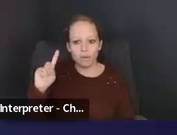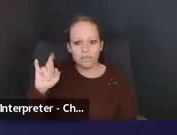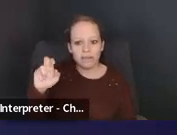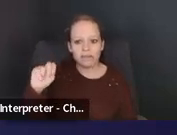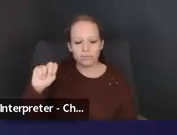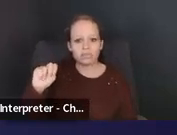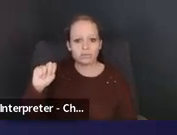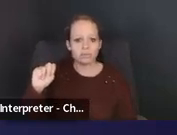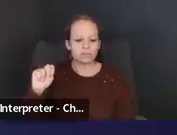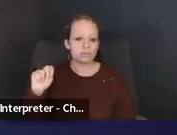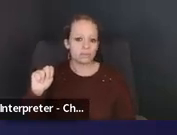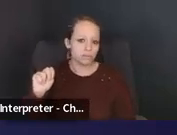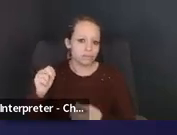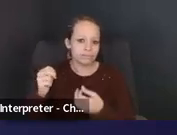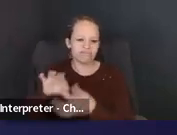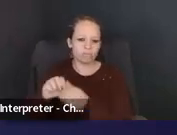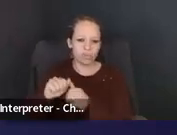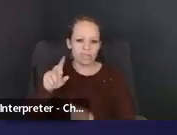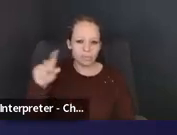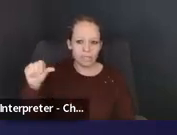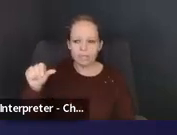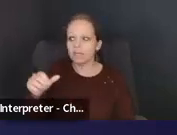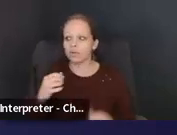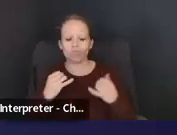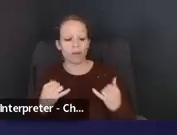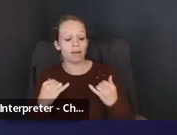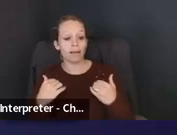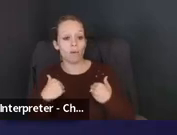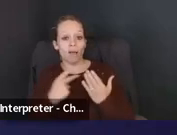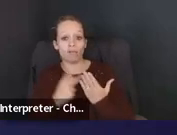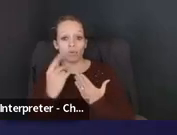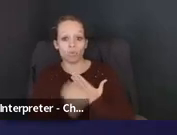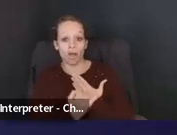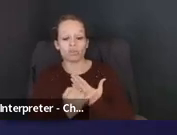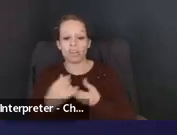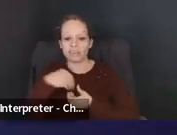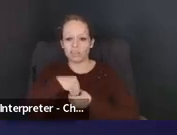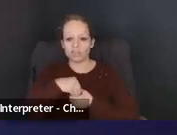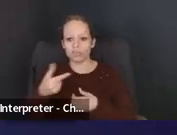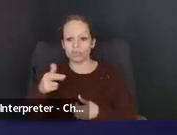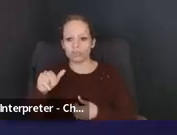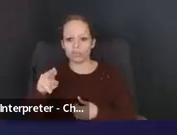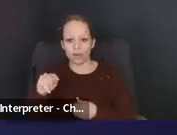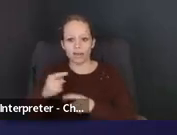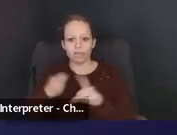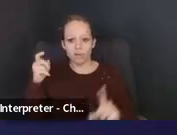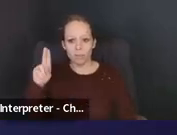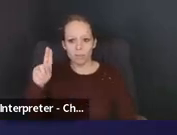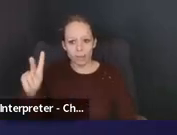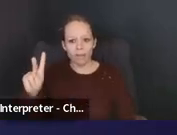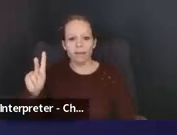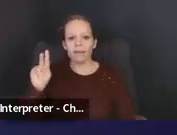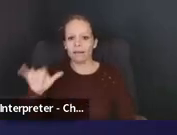disability space. We currently have a project, an internal grant from the University of Kentucky, and